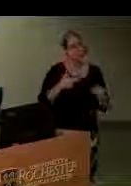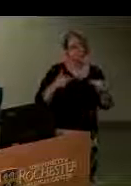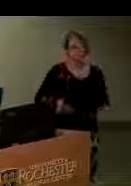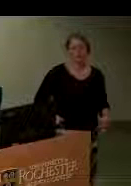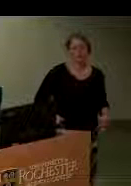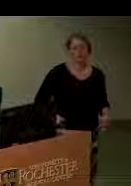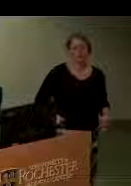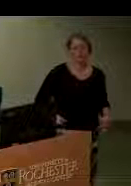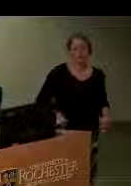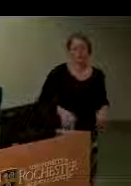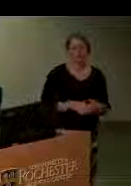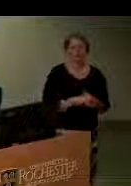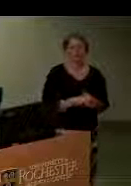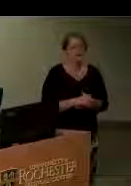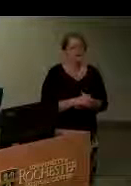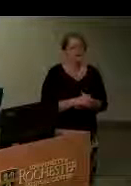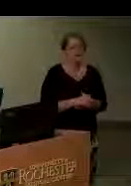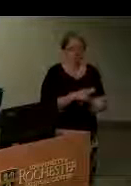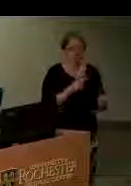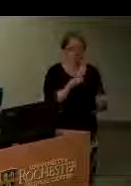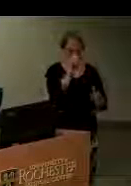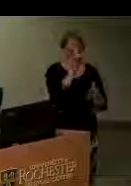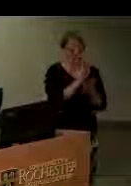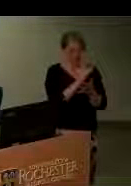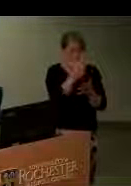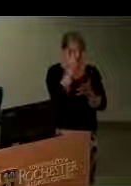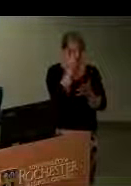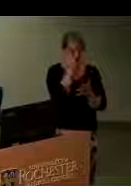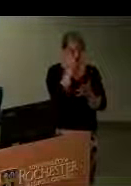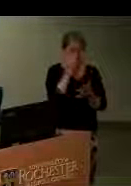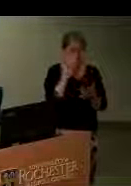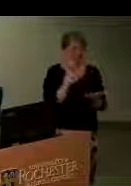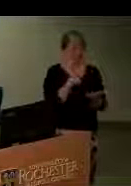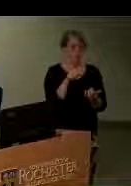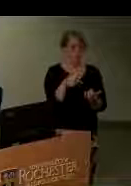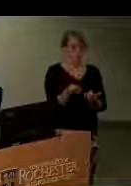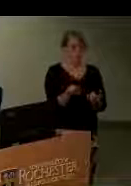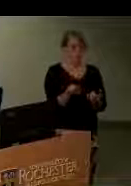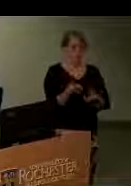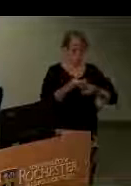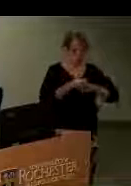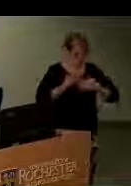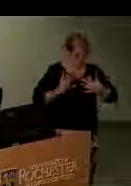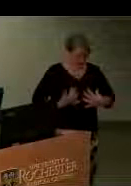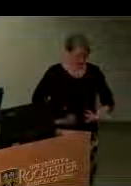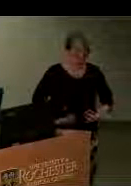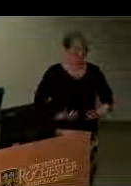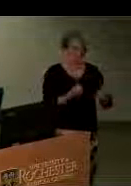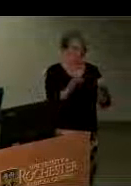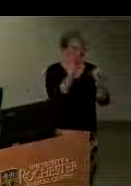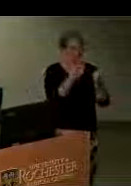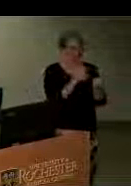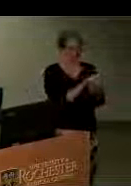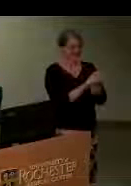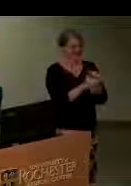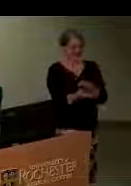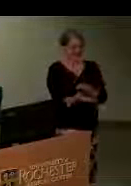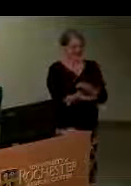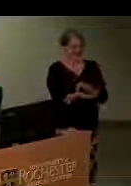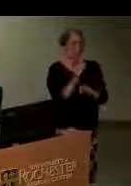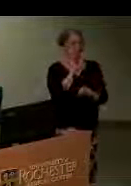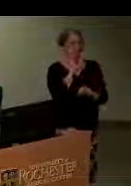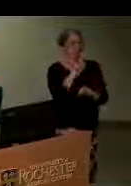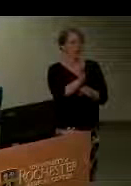far as he was believed, were the only creatures on Earth who understood that death was an